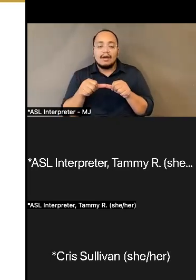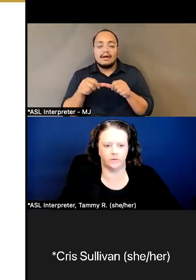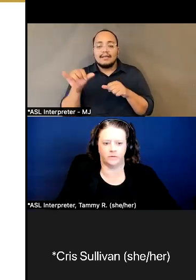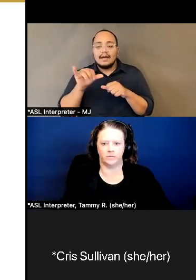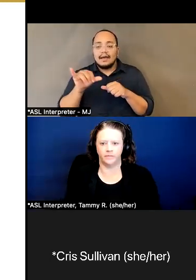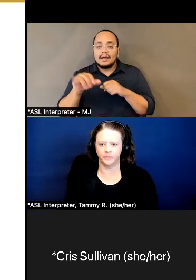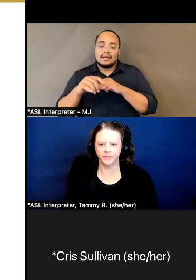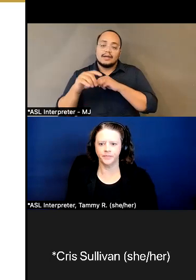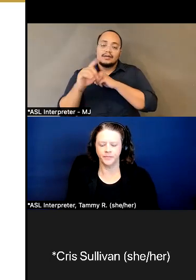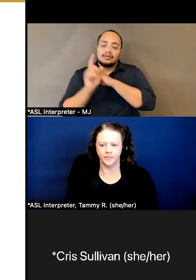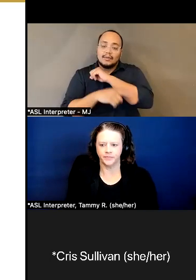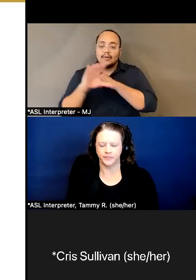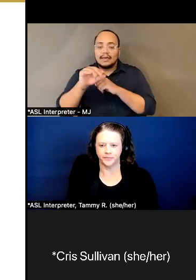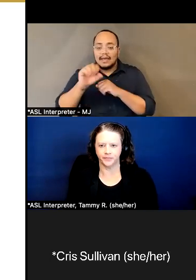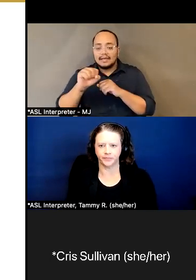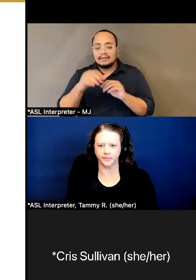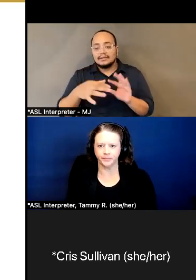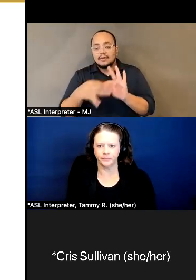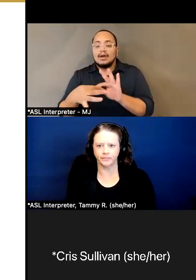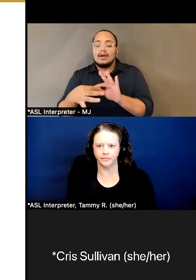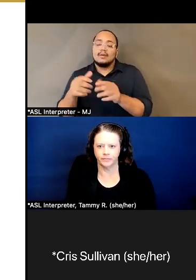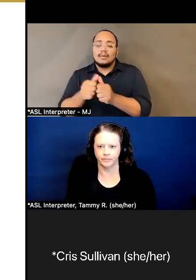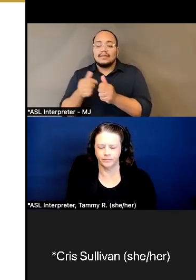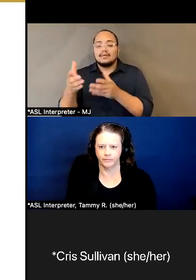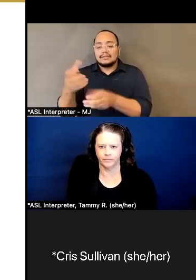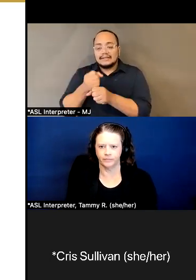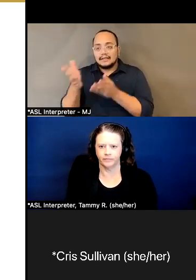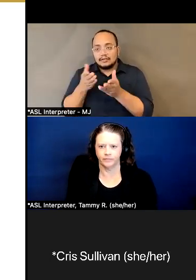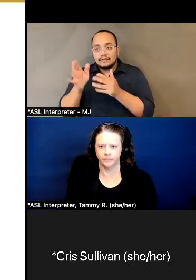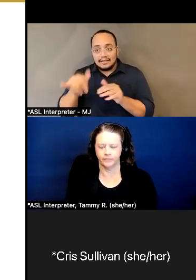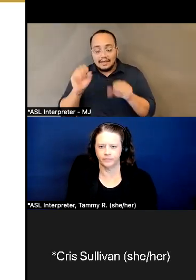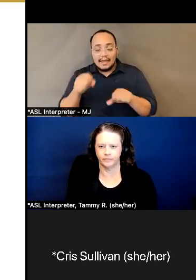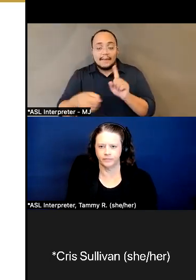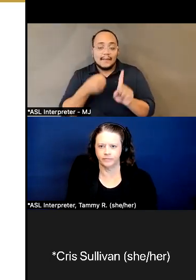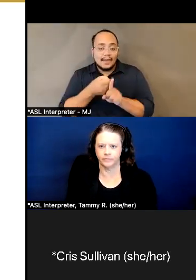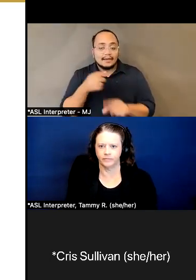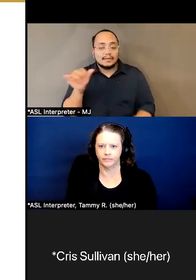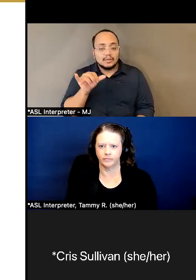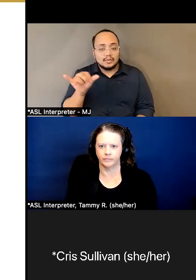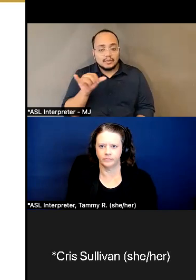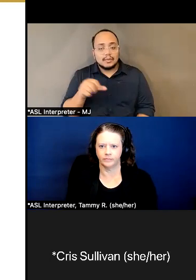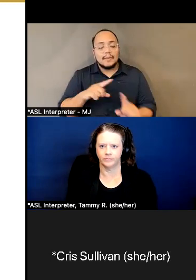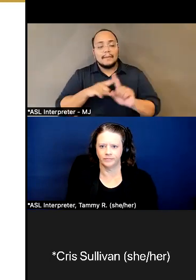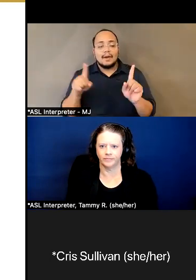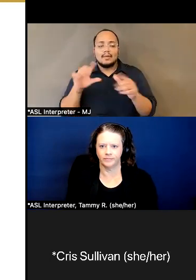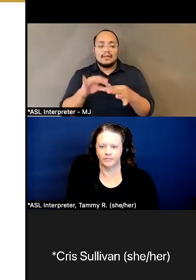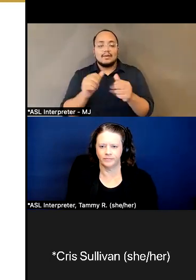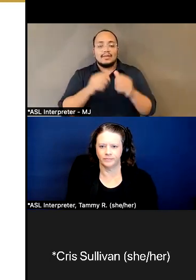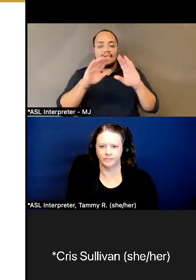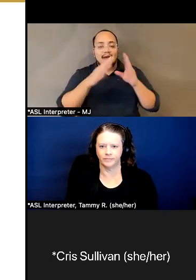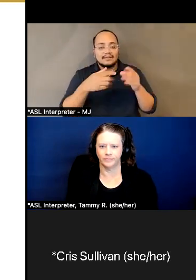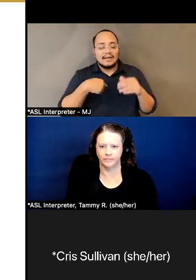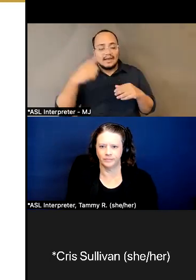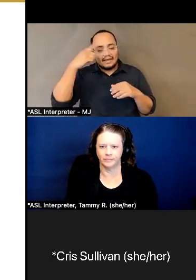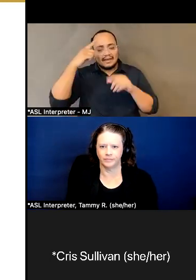case involvement is tied to receiving services. I think that can have a huge impact. But in terms of housing, I really think it's going